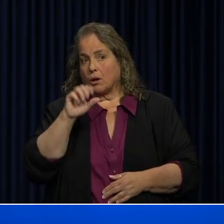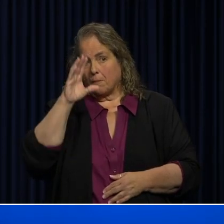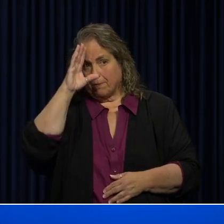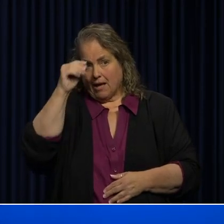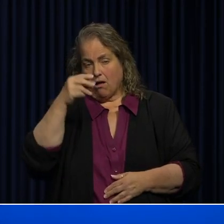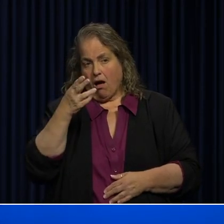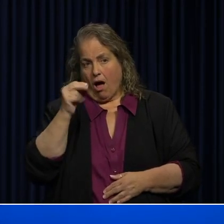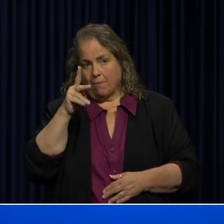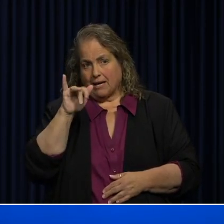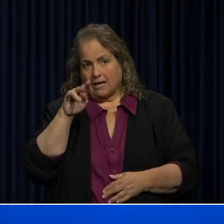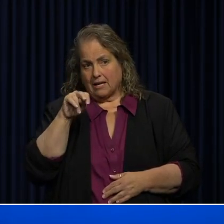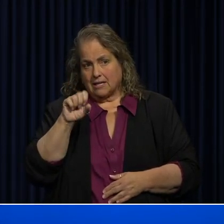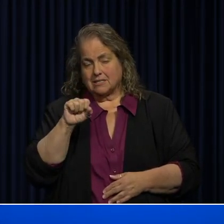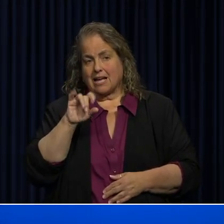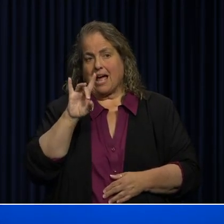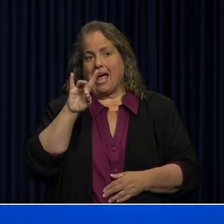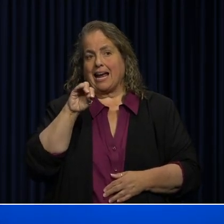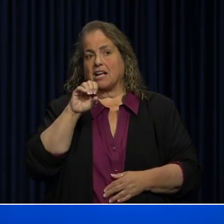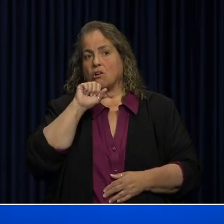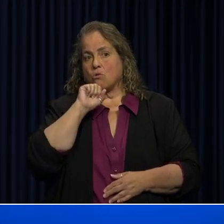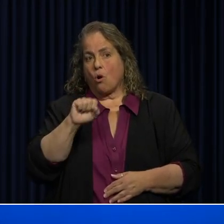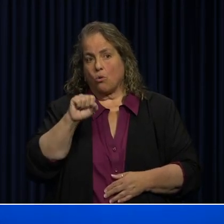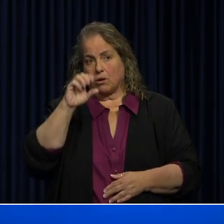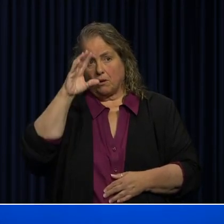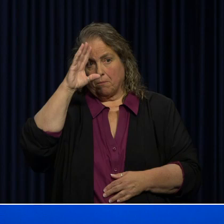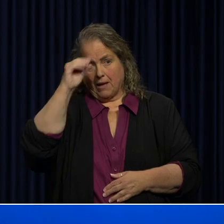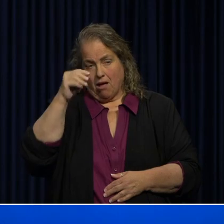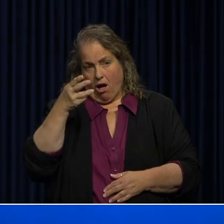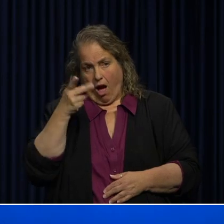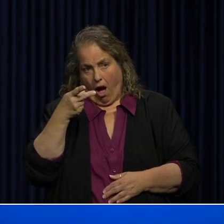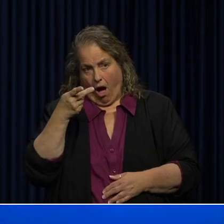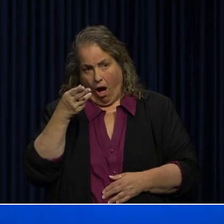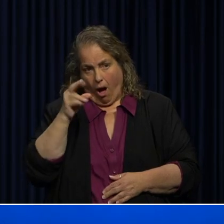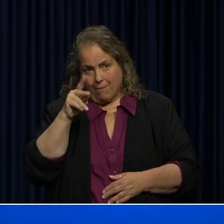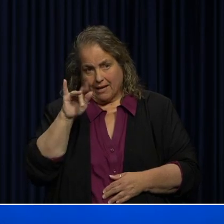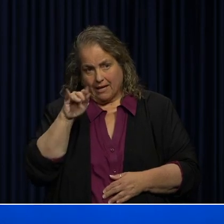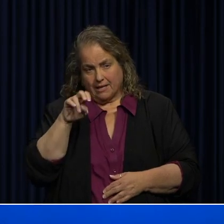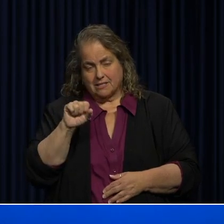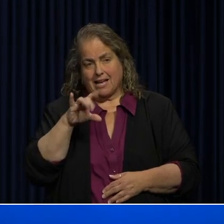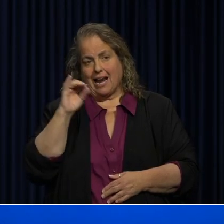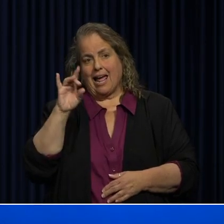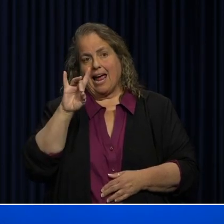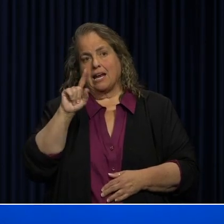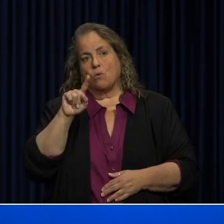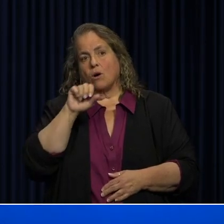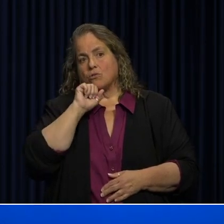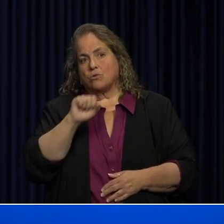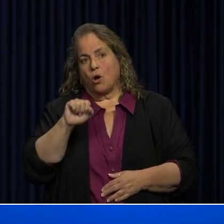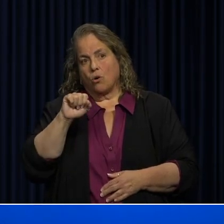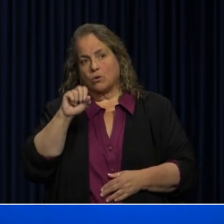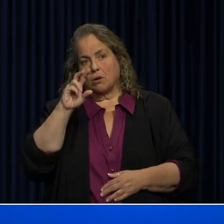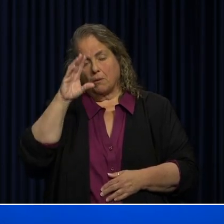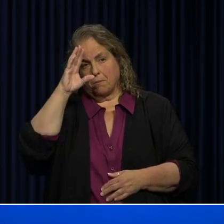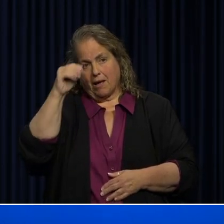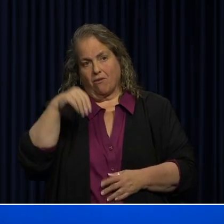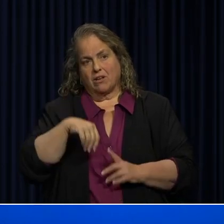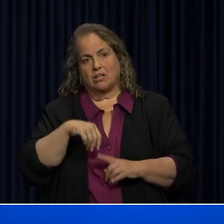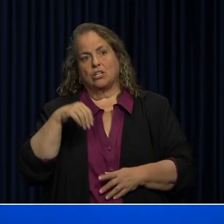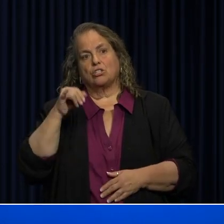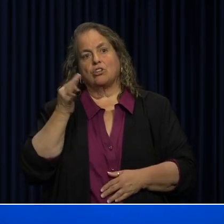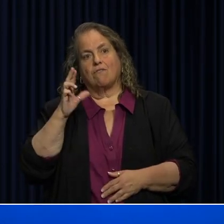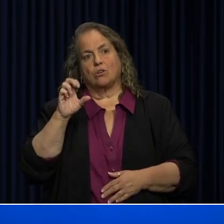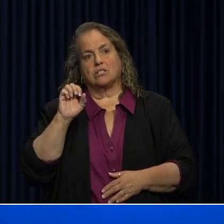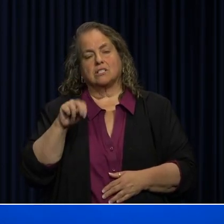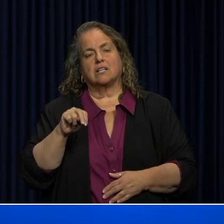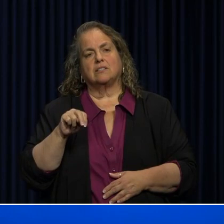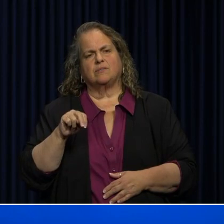in Hopkins, an 80-year-old male in Hopkins, and an 81-year-old male in Jefferson.